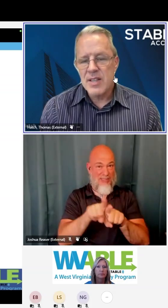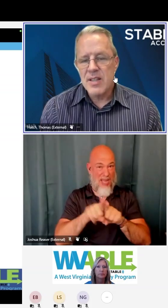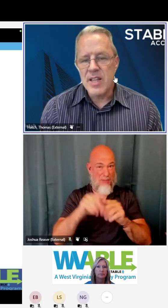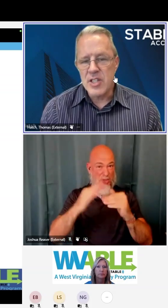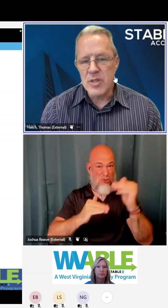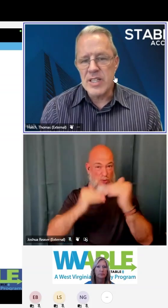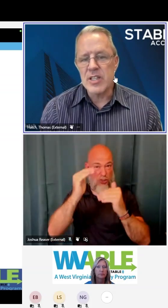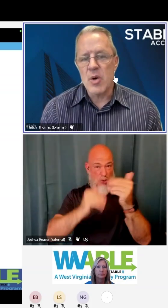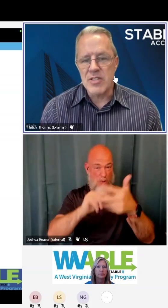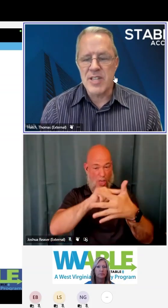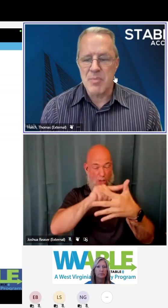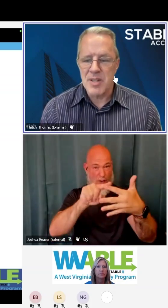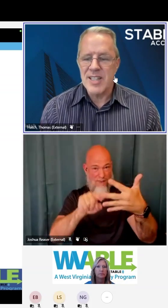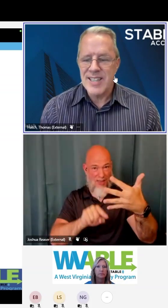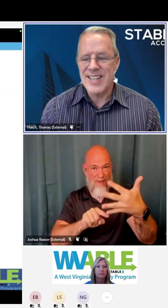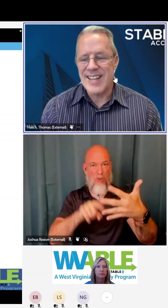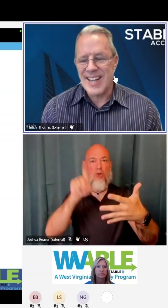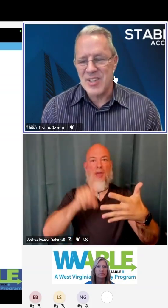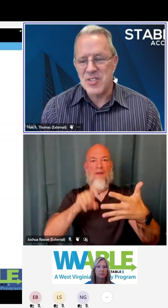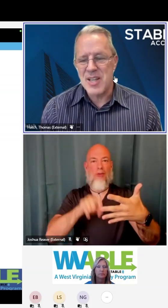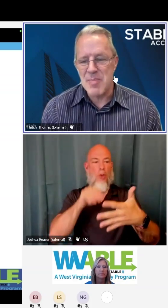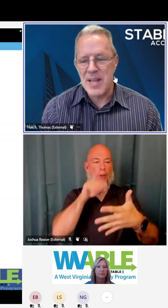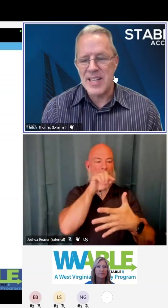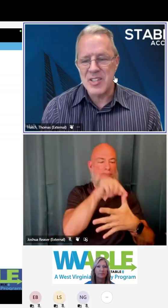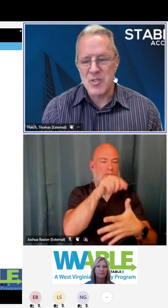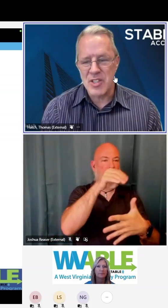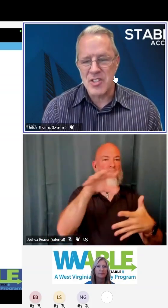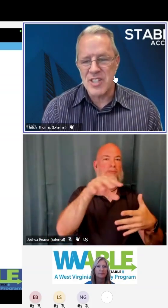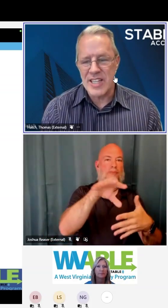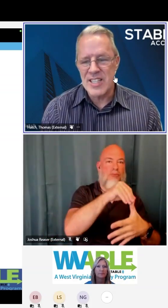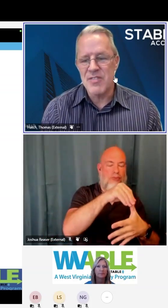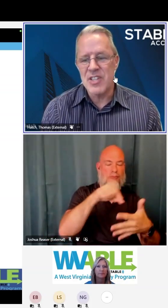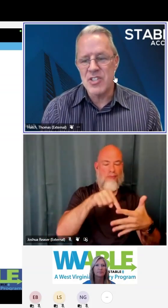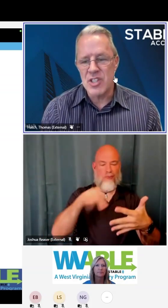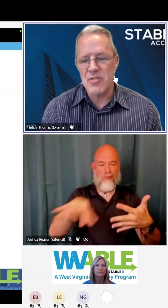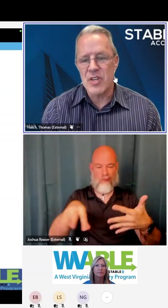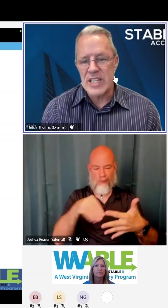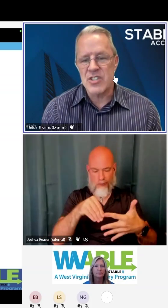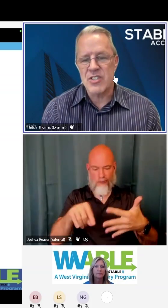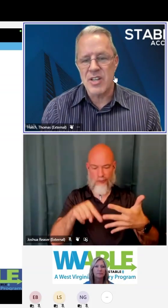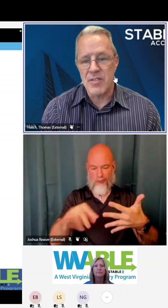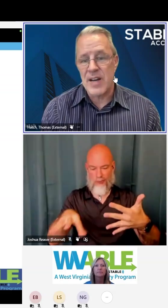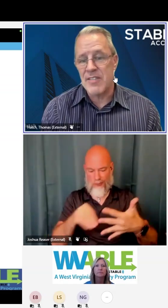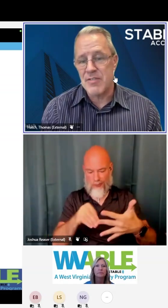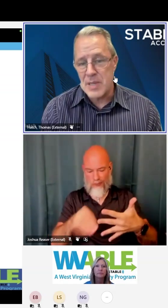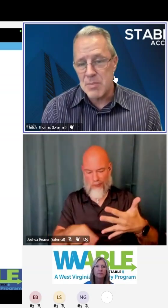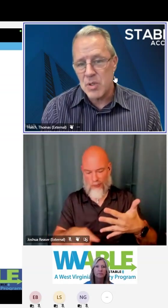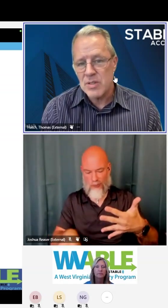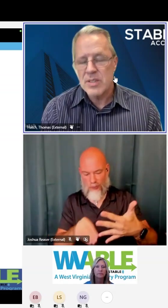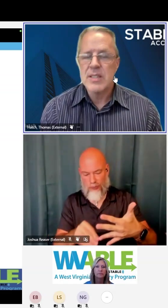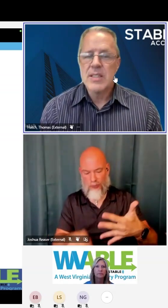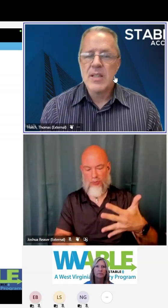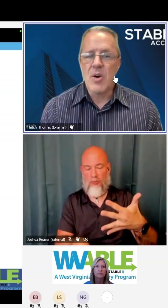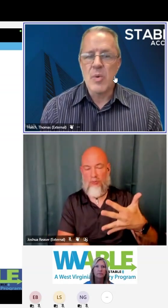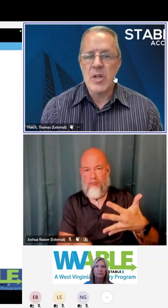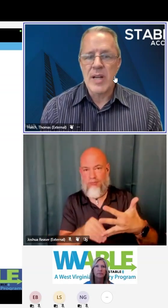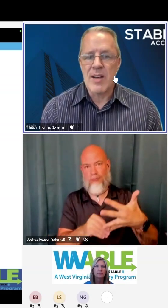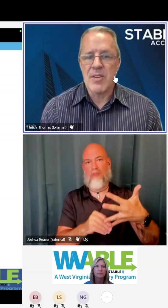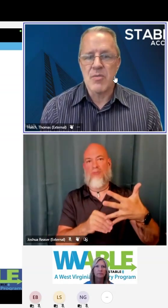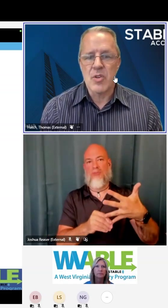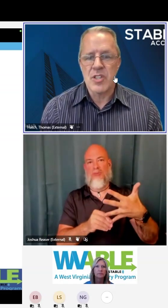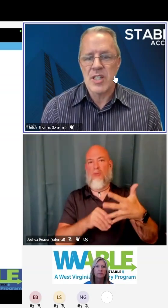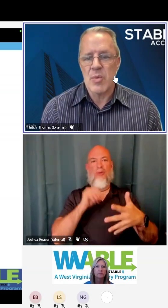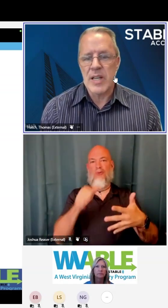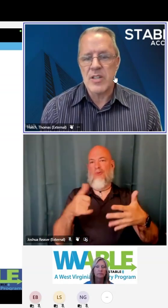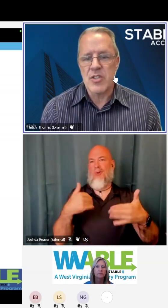5, then you need to go in separately and add those same banking instructions individually for each of the 5 people. Well, we don't